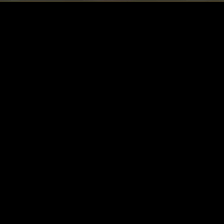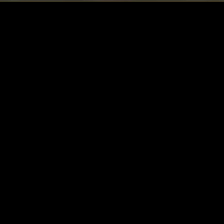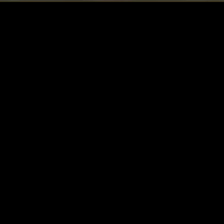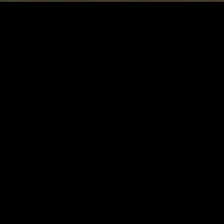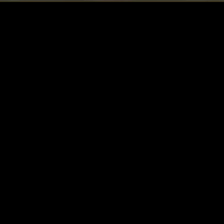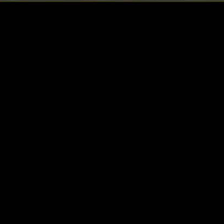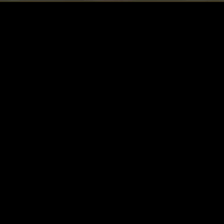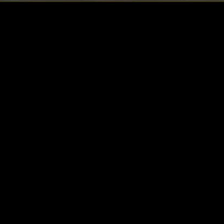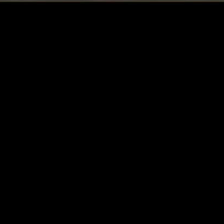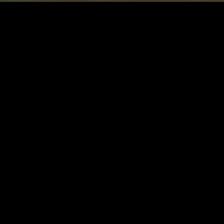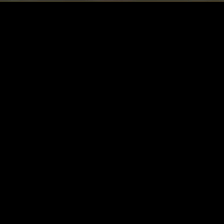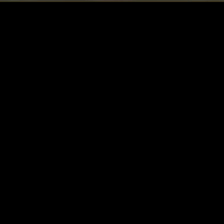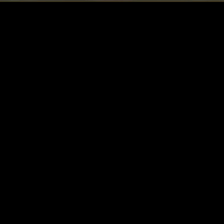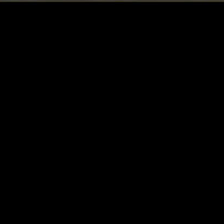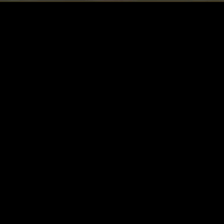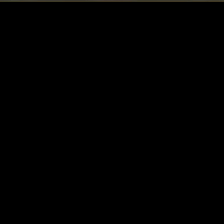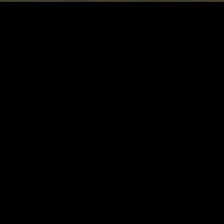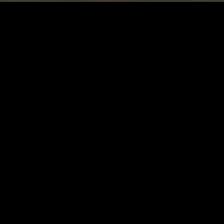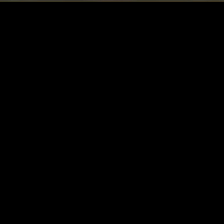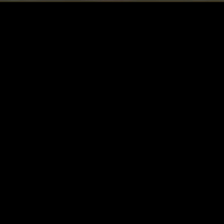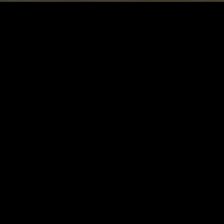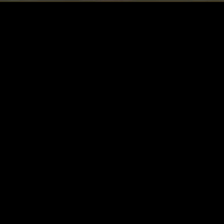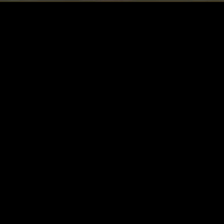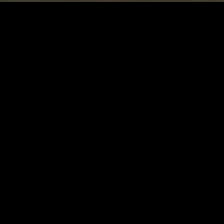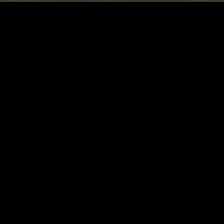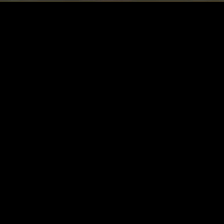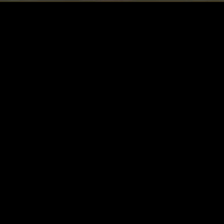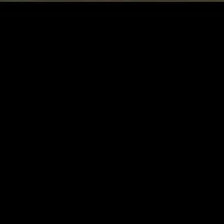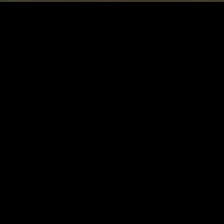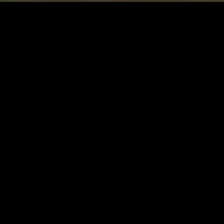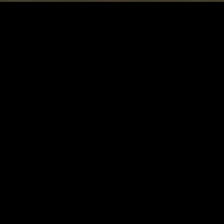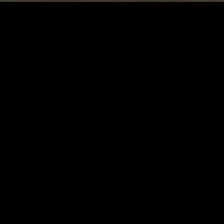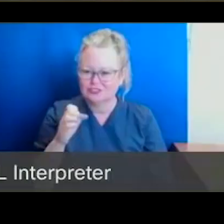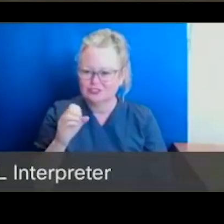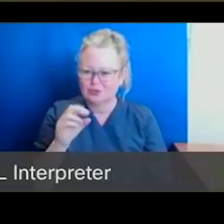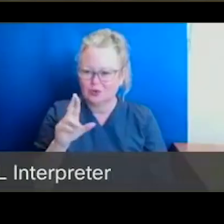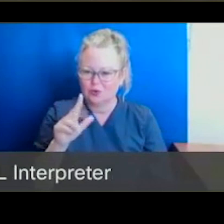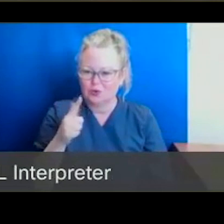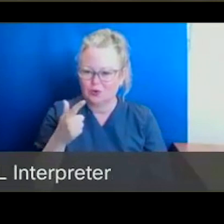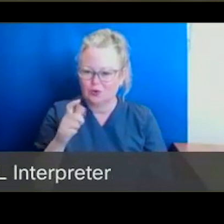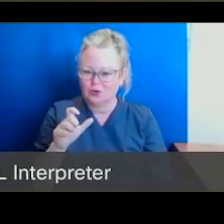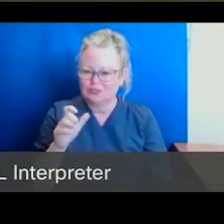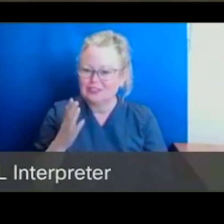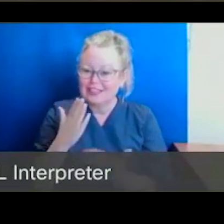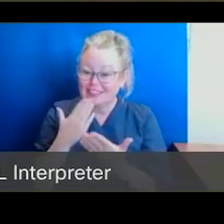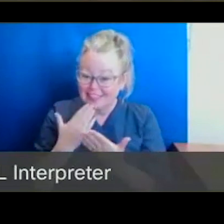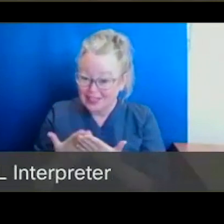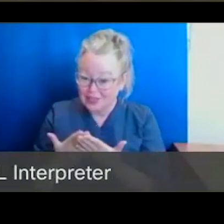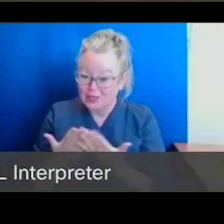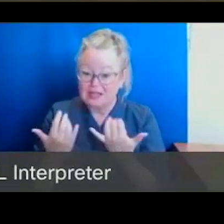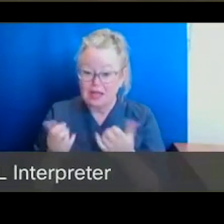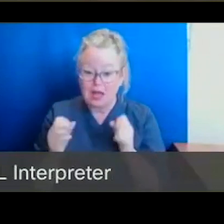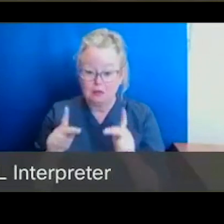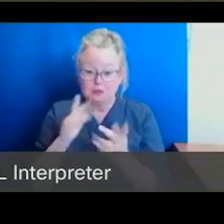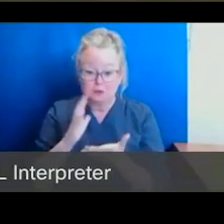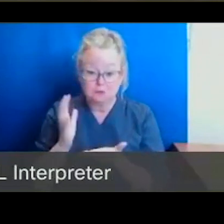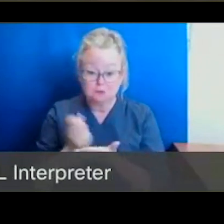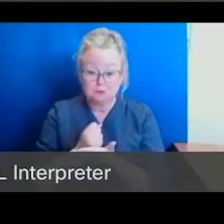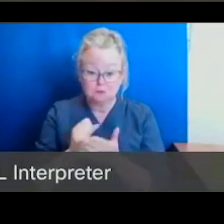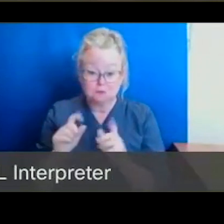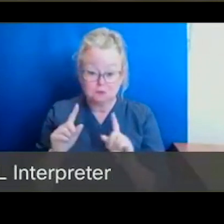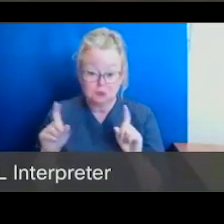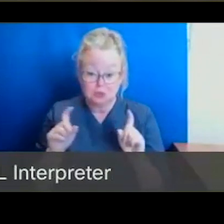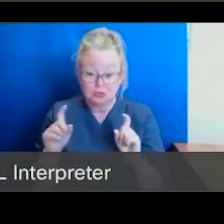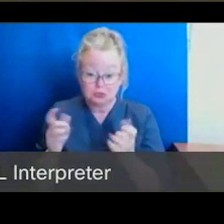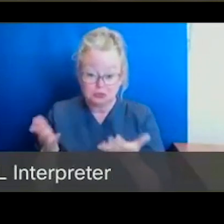Great. Thank you so much. We are also accepting questions, a few questions in the chat box